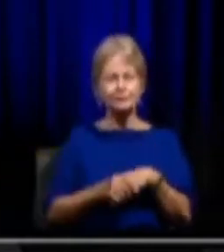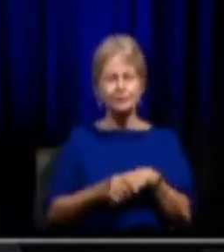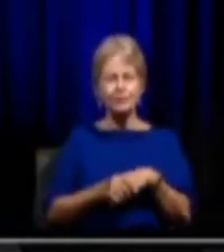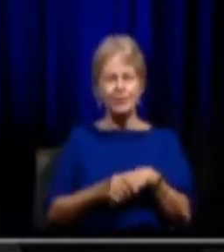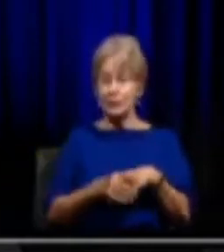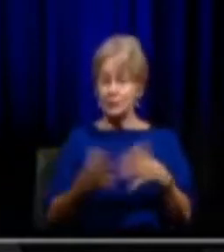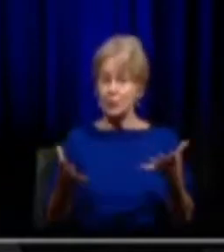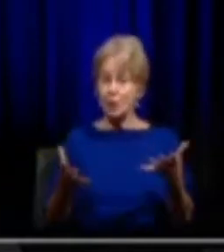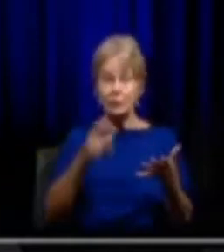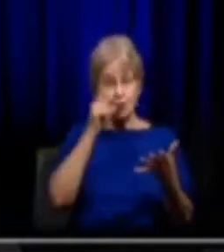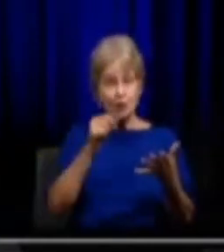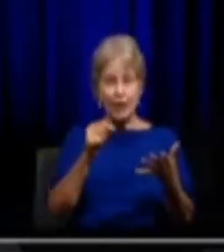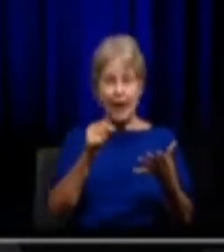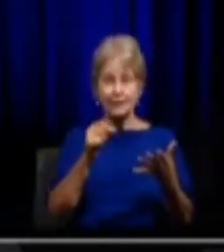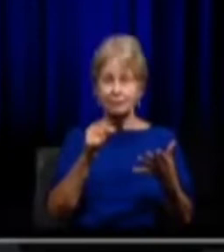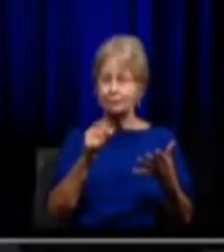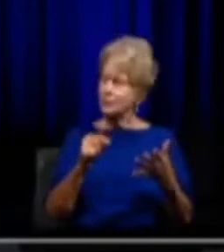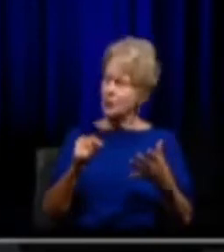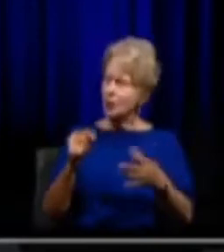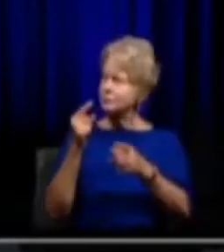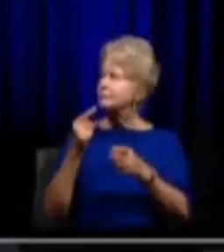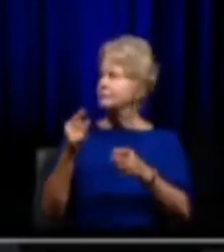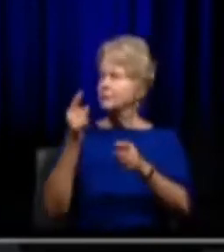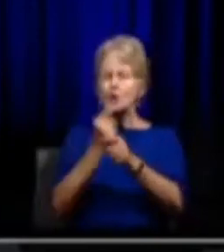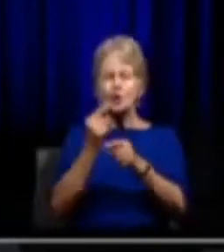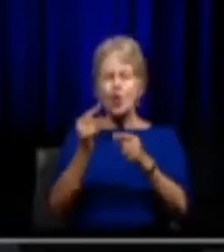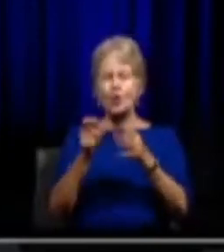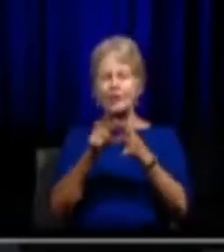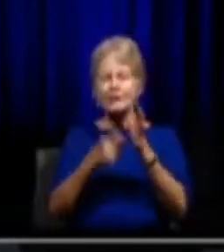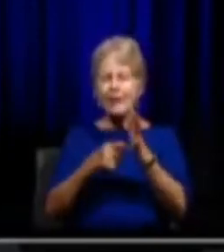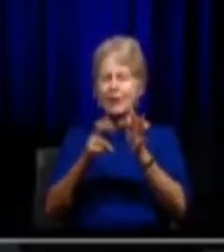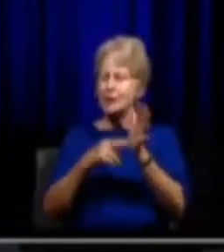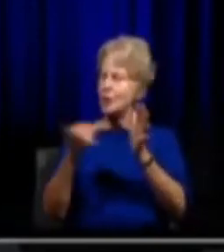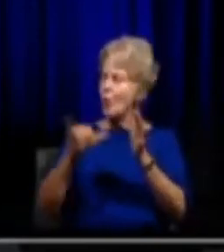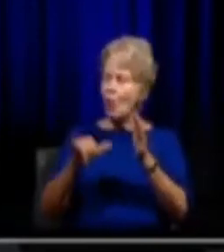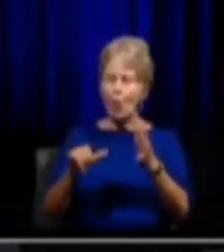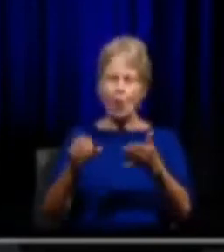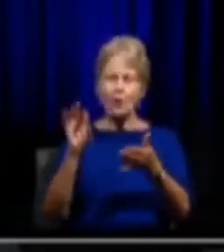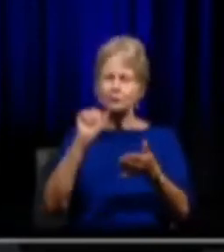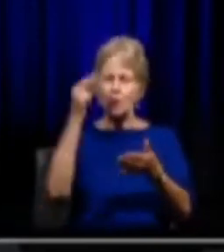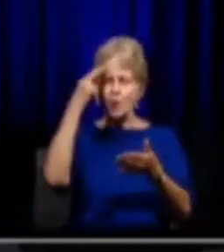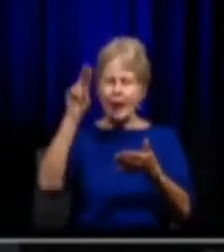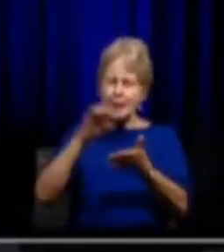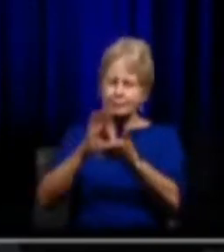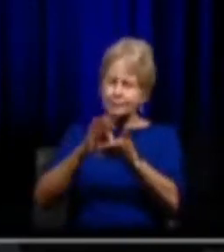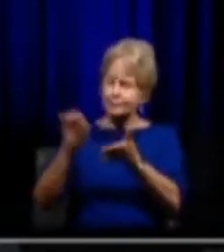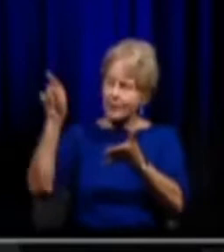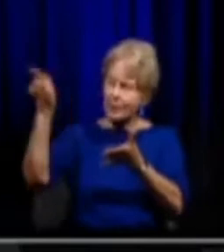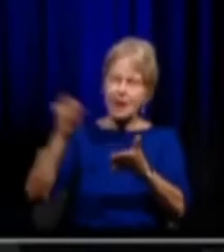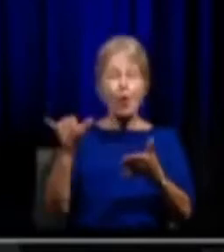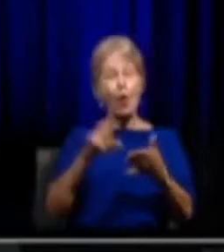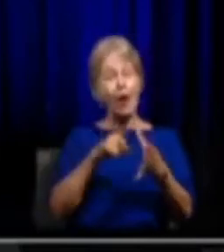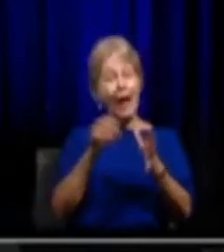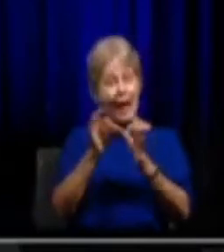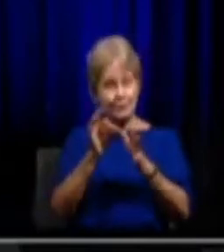that, we say this regularly, you can do that by popping your name down in the foyer at the Next Steps desk or on the app or the website, there's a